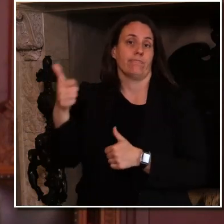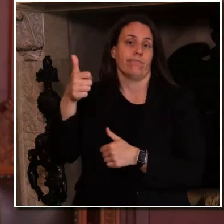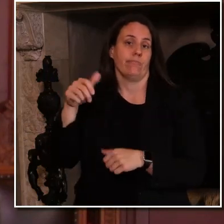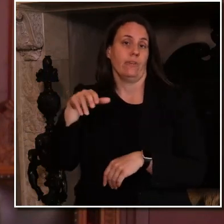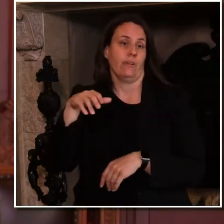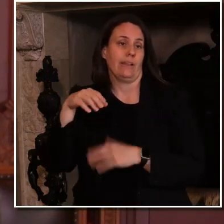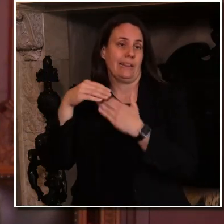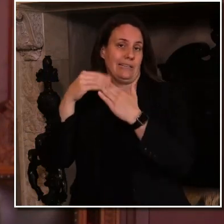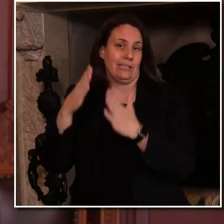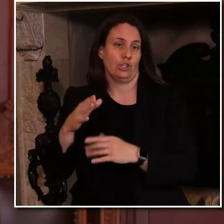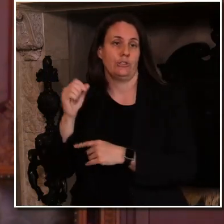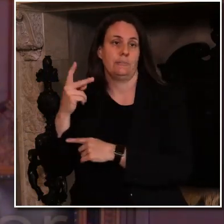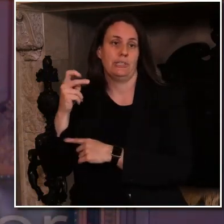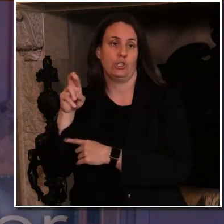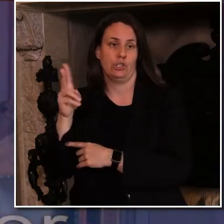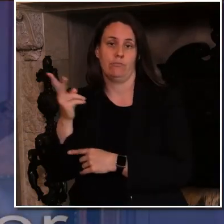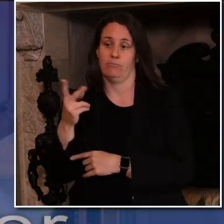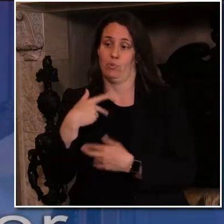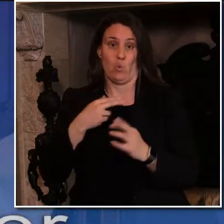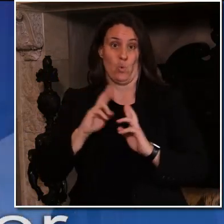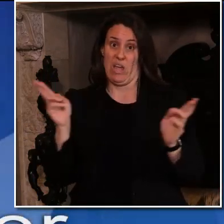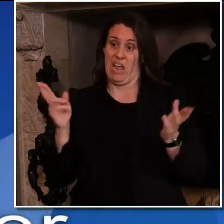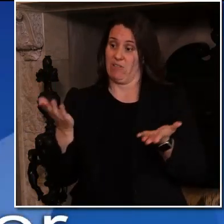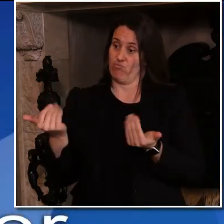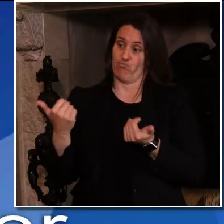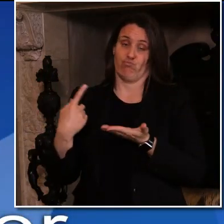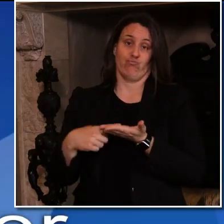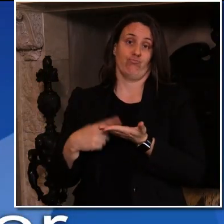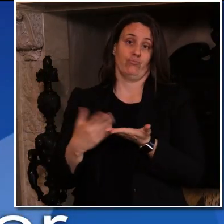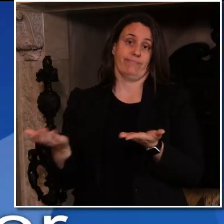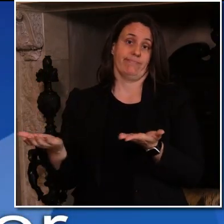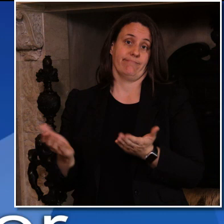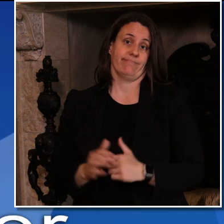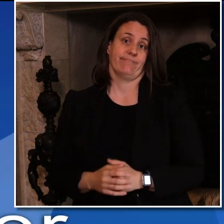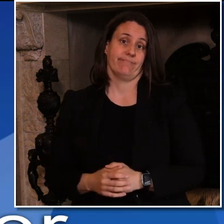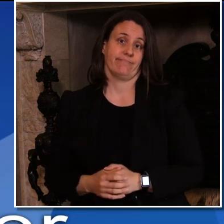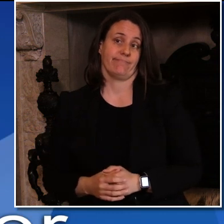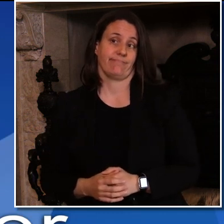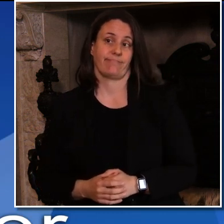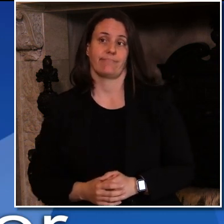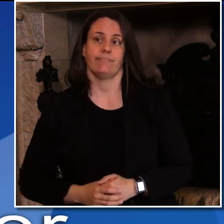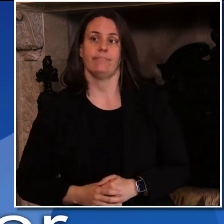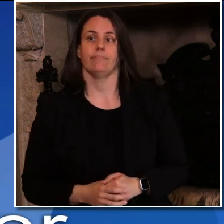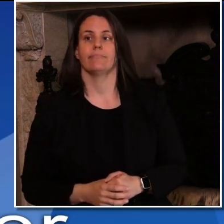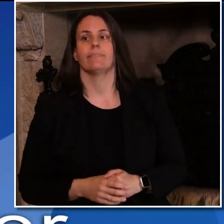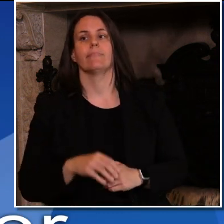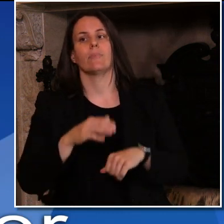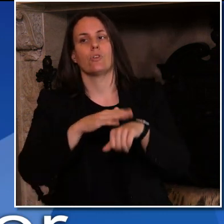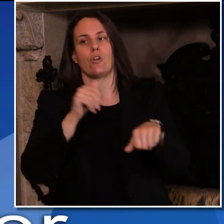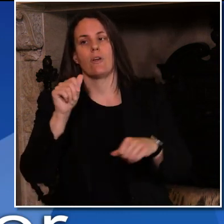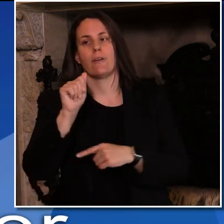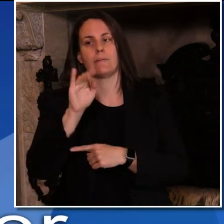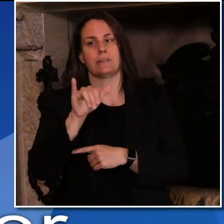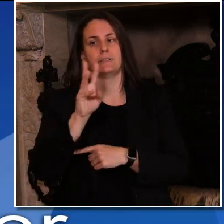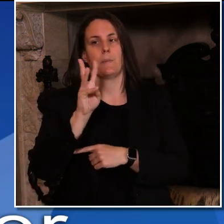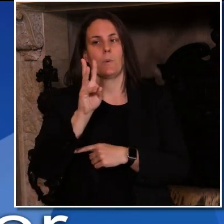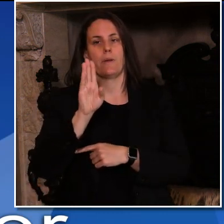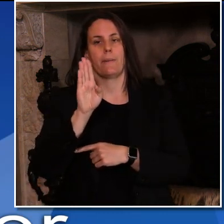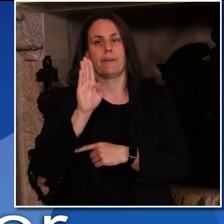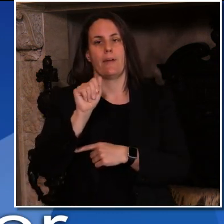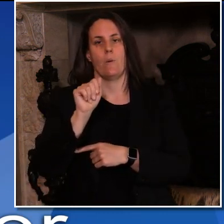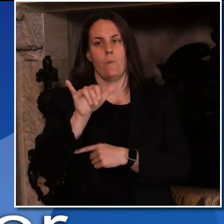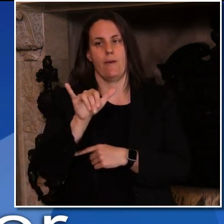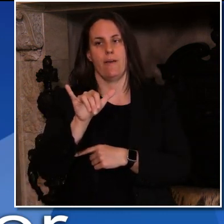Thank you, Melanie. Now to Cammie Rapson from WBAY TV in Green Bay. Cammie? Good